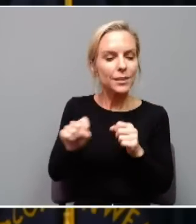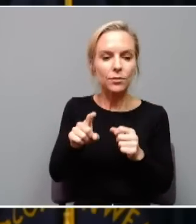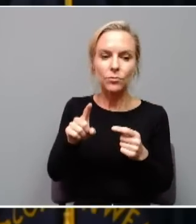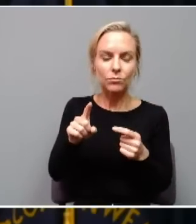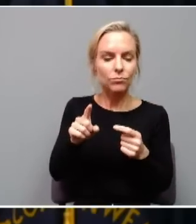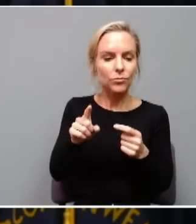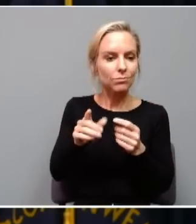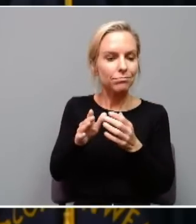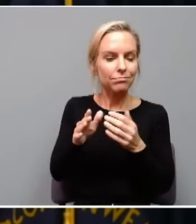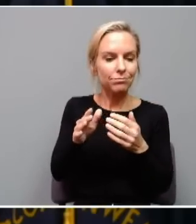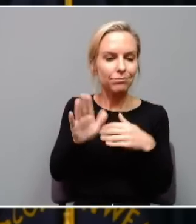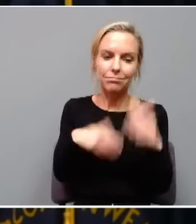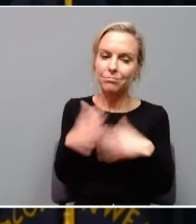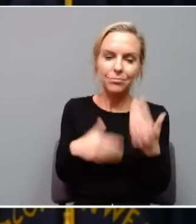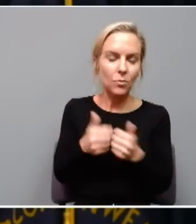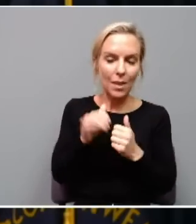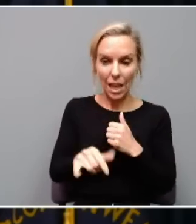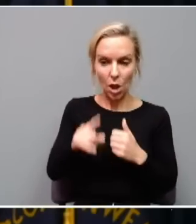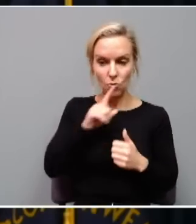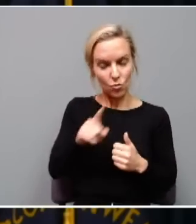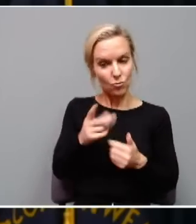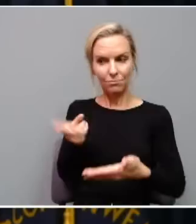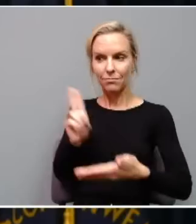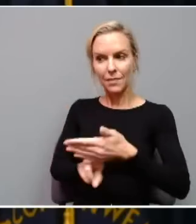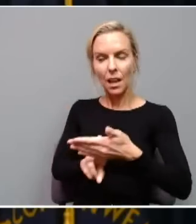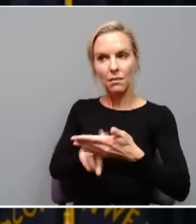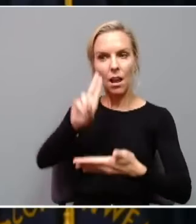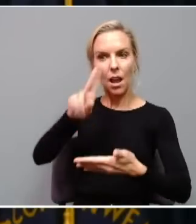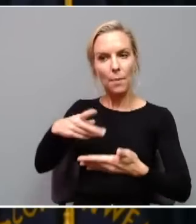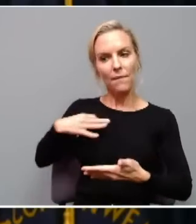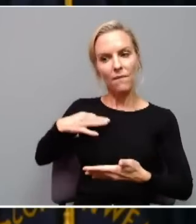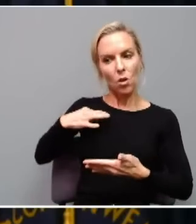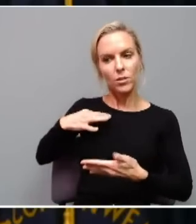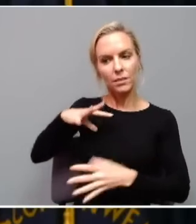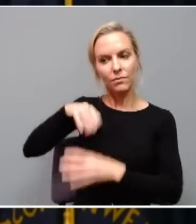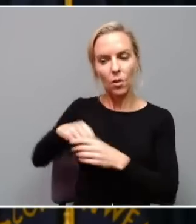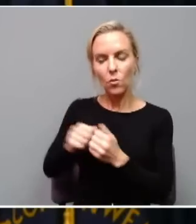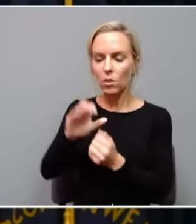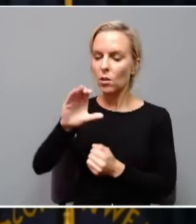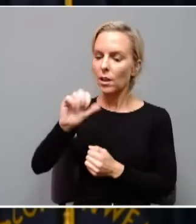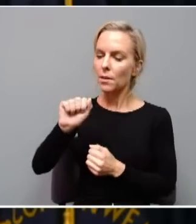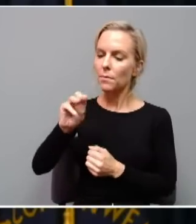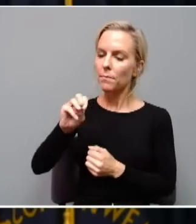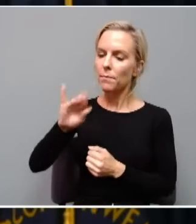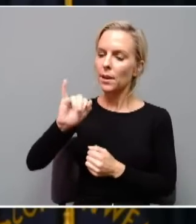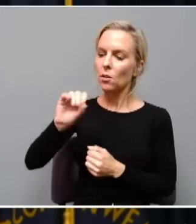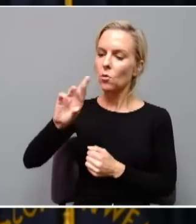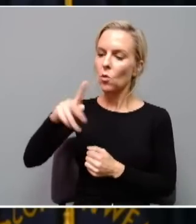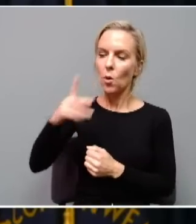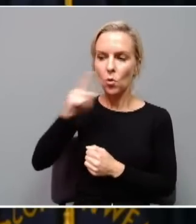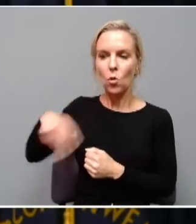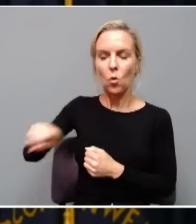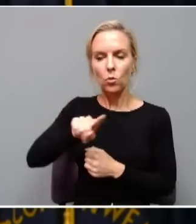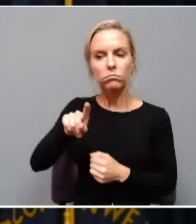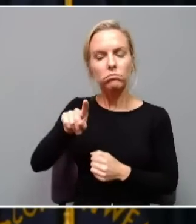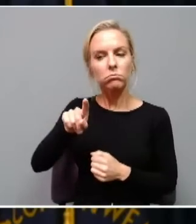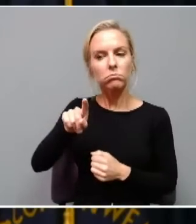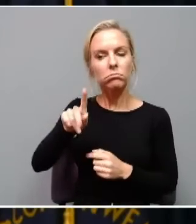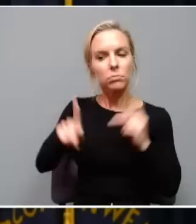special to sign up for AmeriCorps, and I know those folks are happy to help